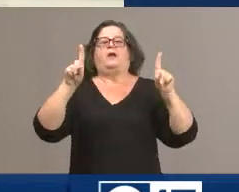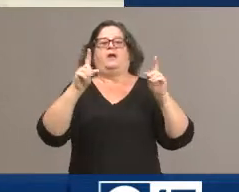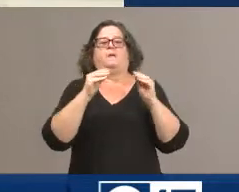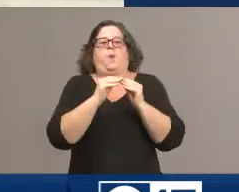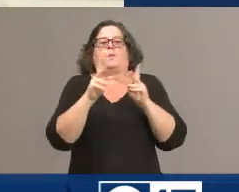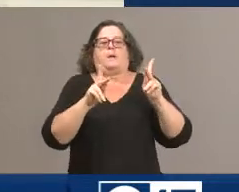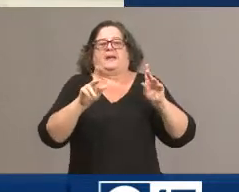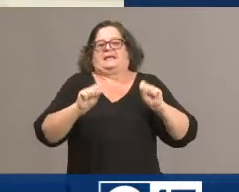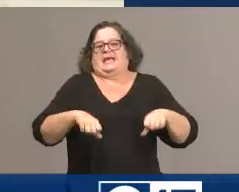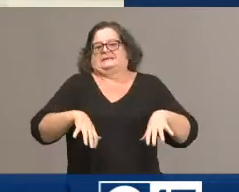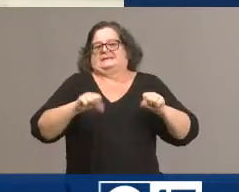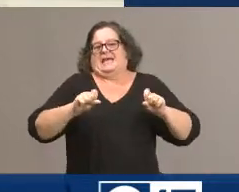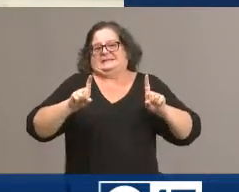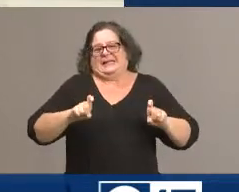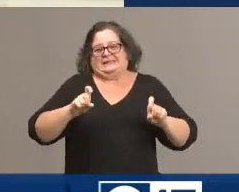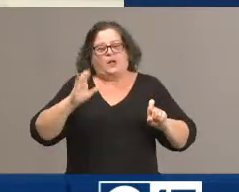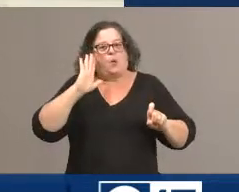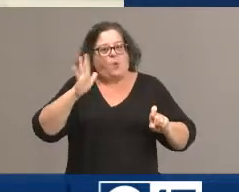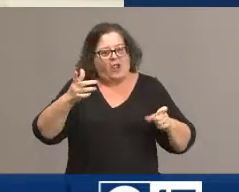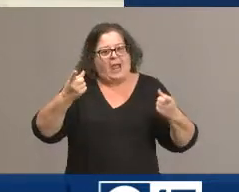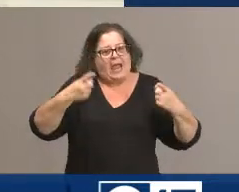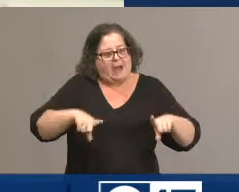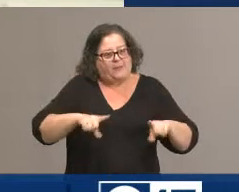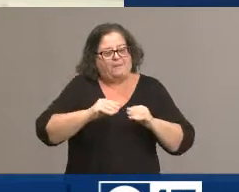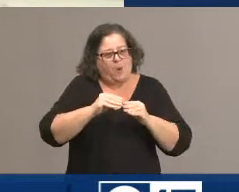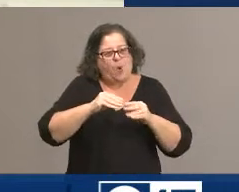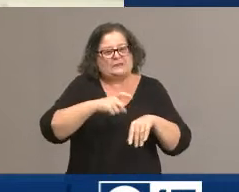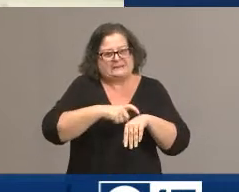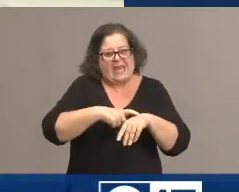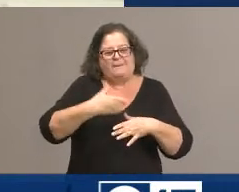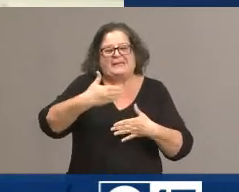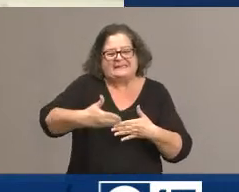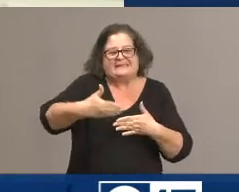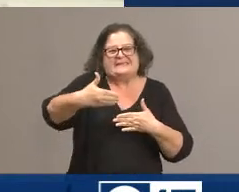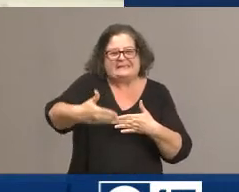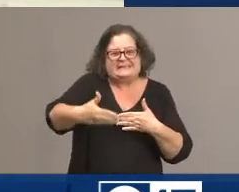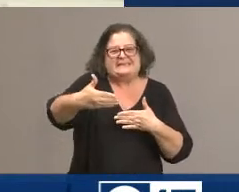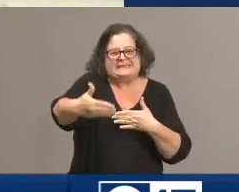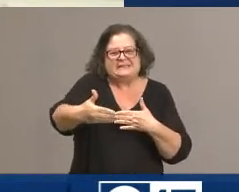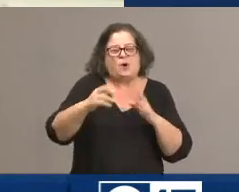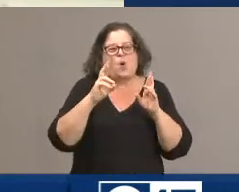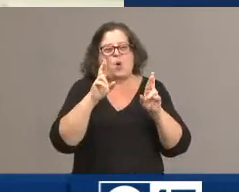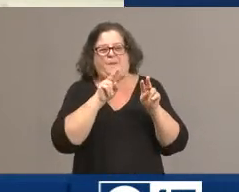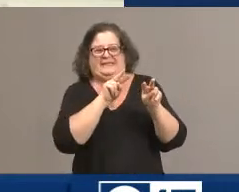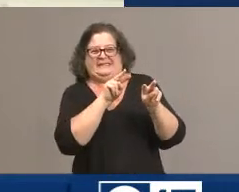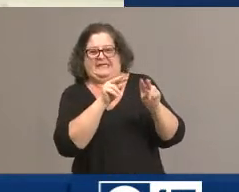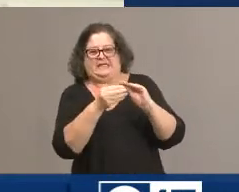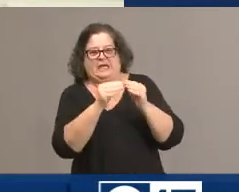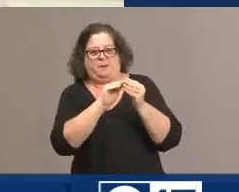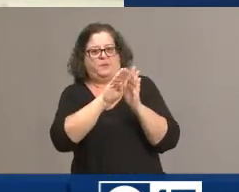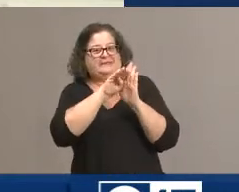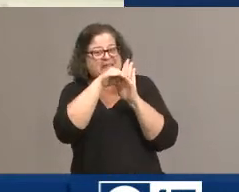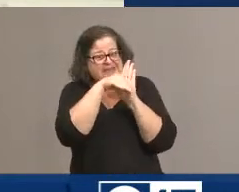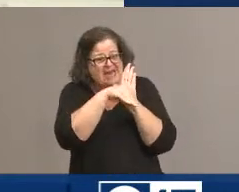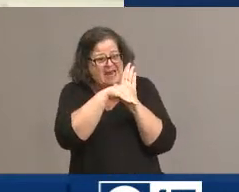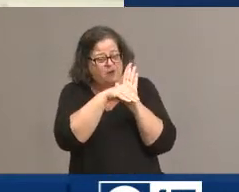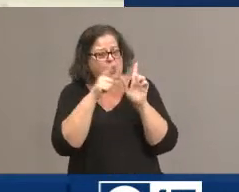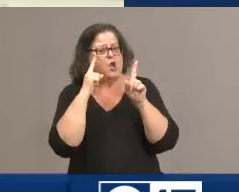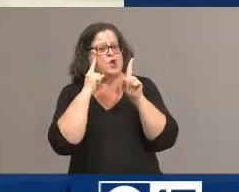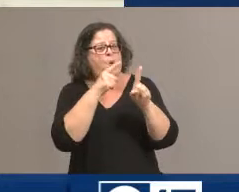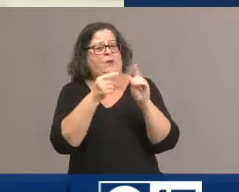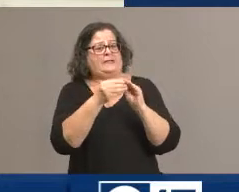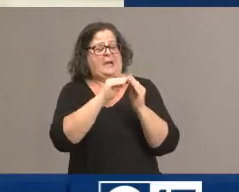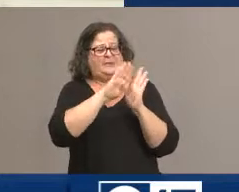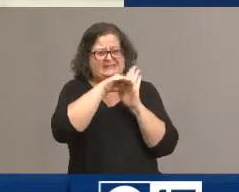time, we'll see reductions and not increases. That's the goal. It will not happen overnight, but